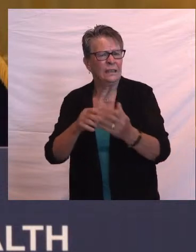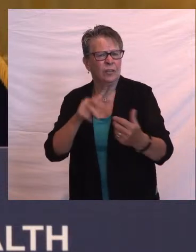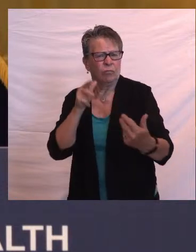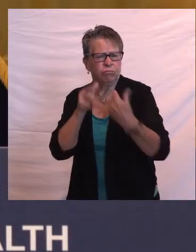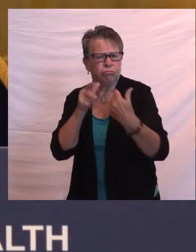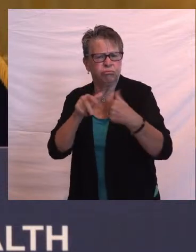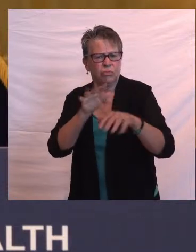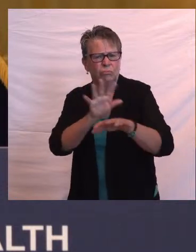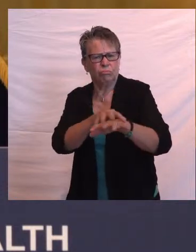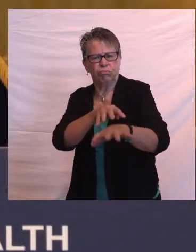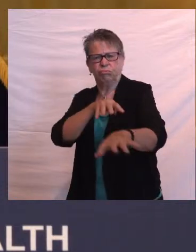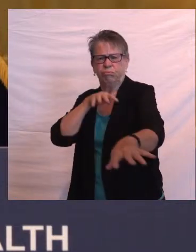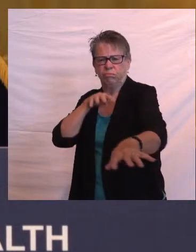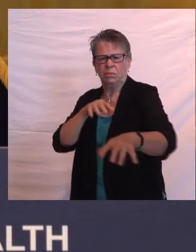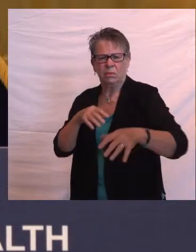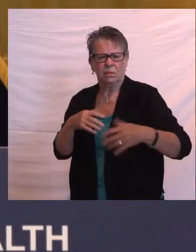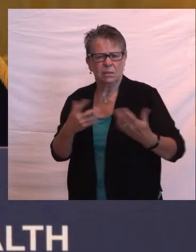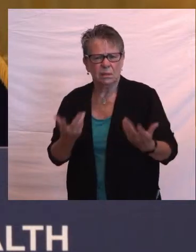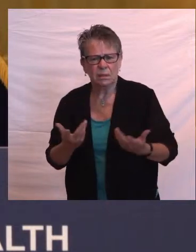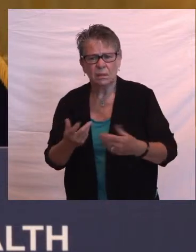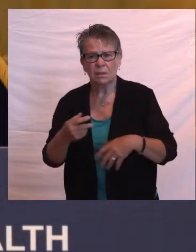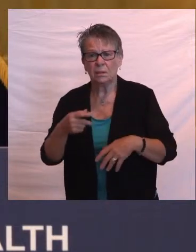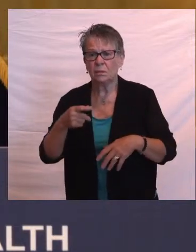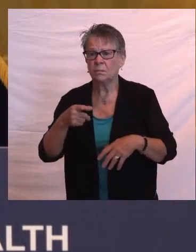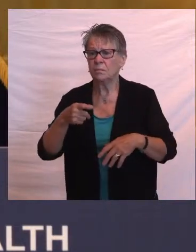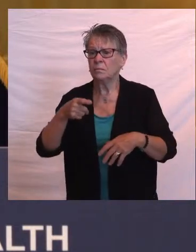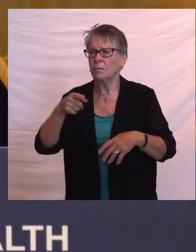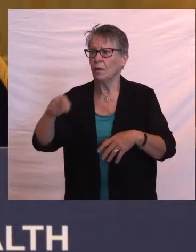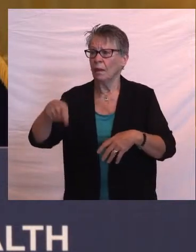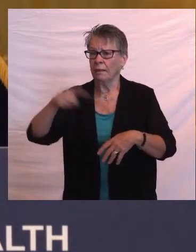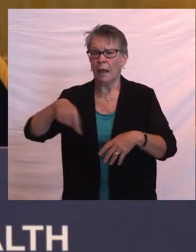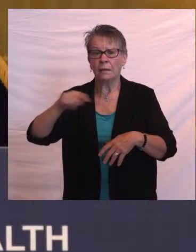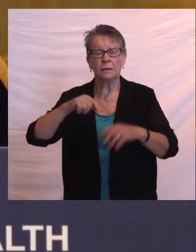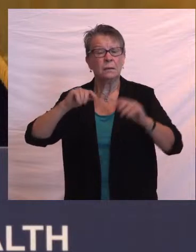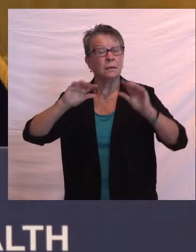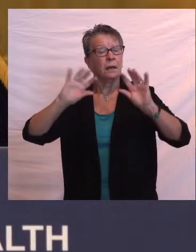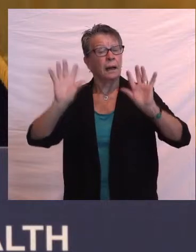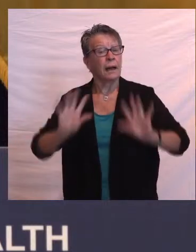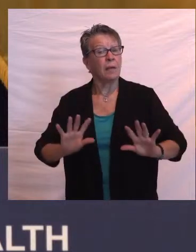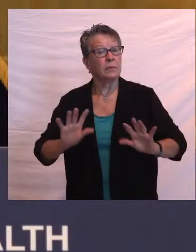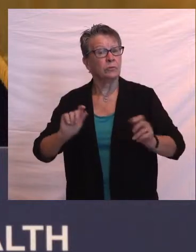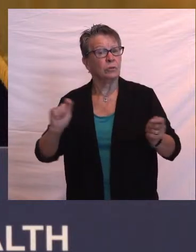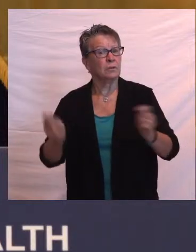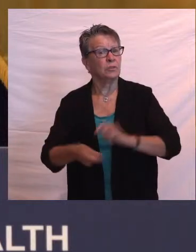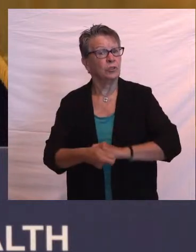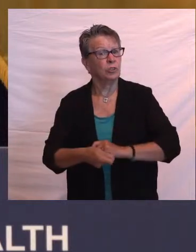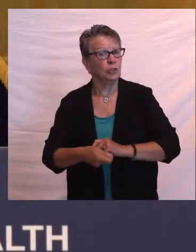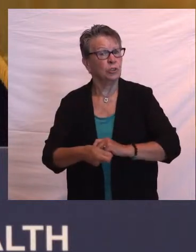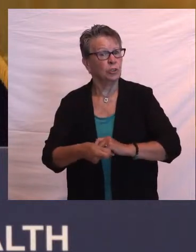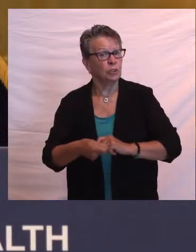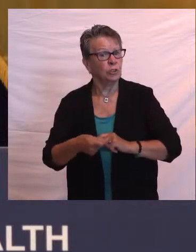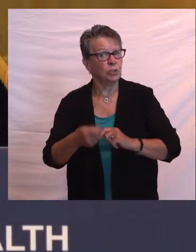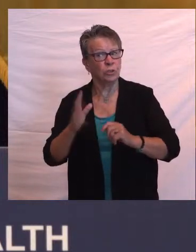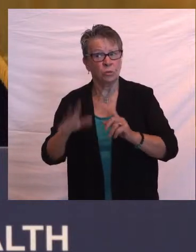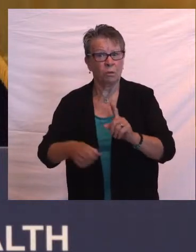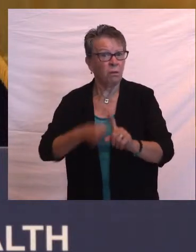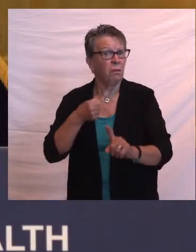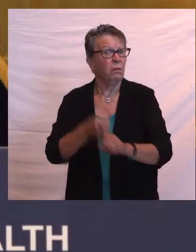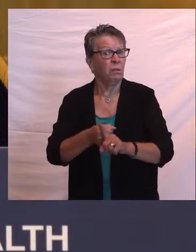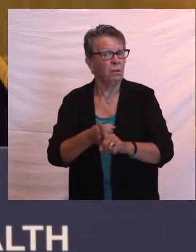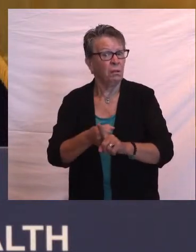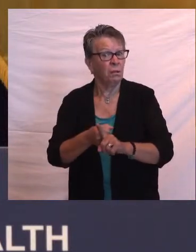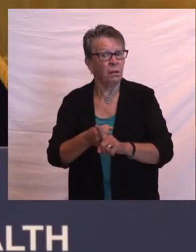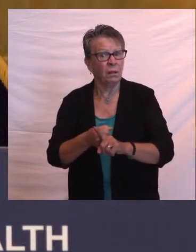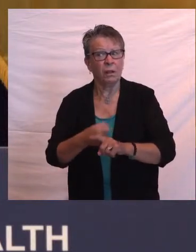infrastructure dollars, and we need them as soon as possible. In many cases, to scale up and accelerate stuff that we're already doing. In